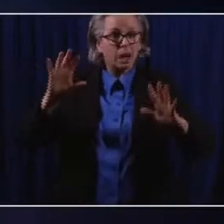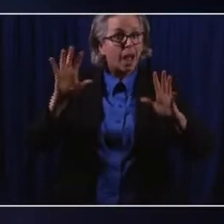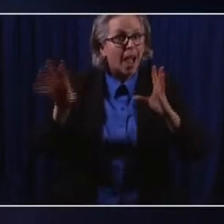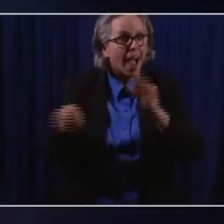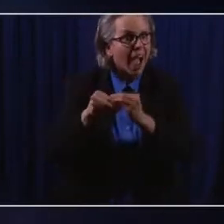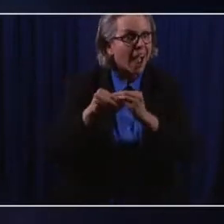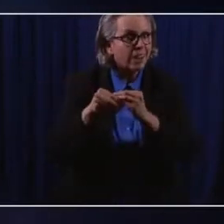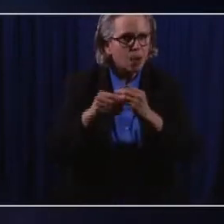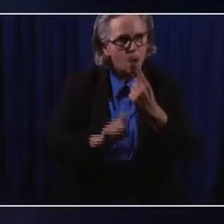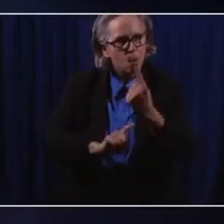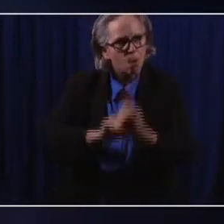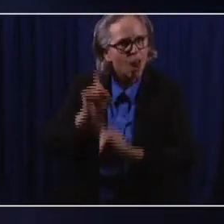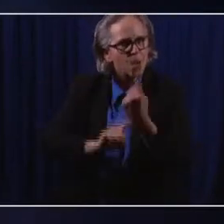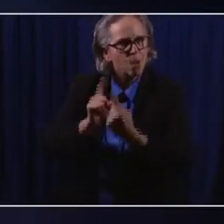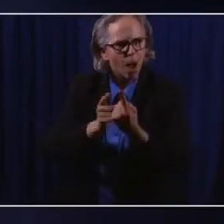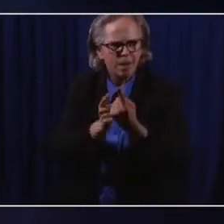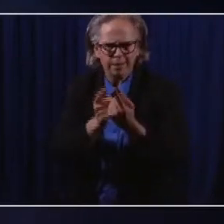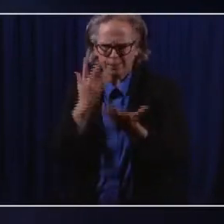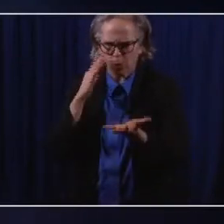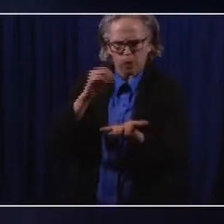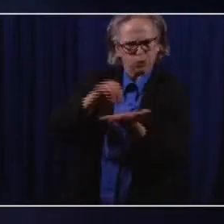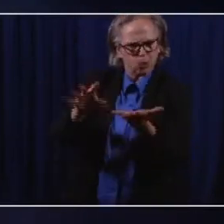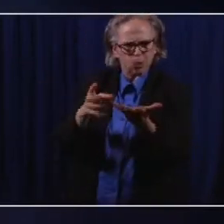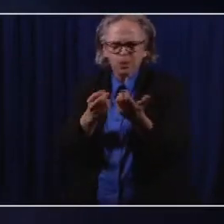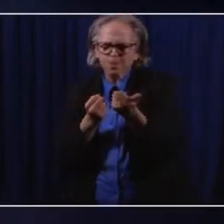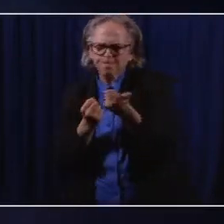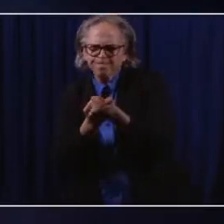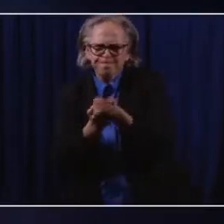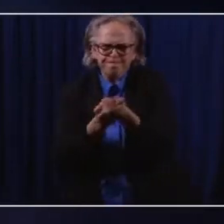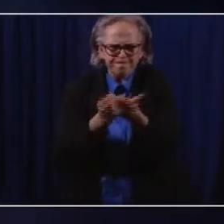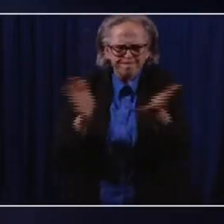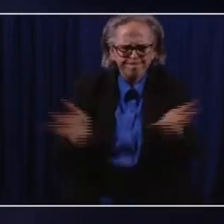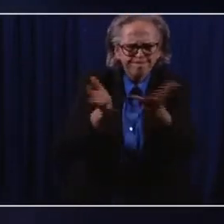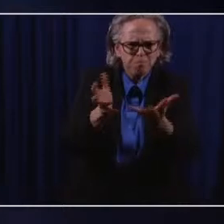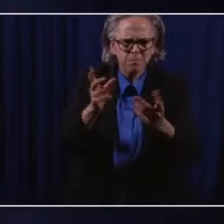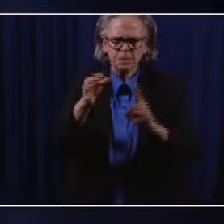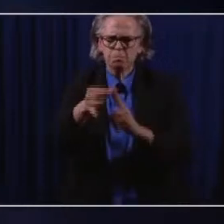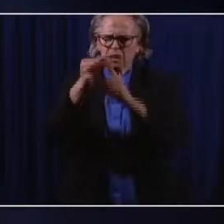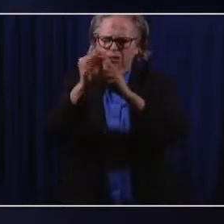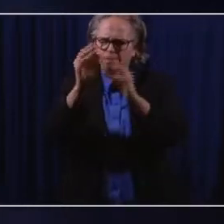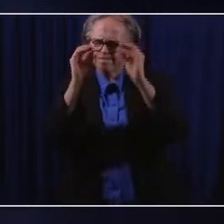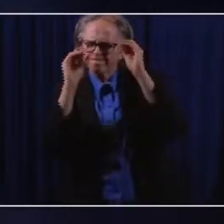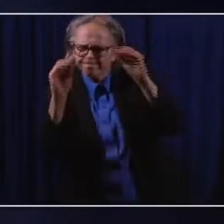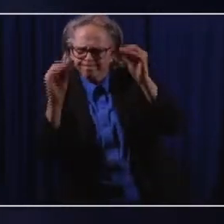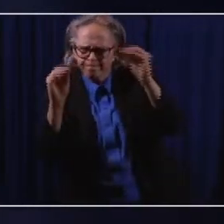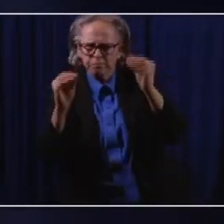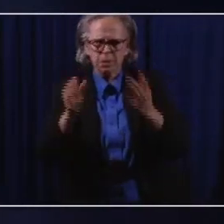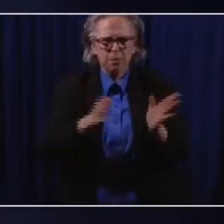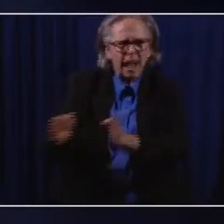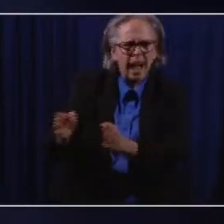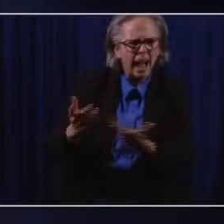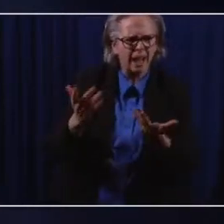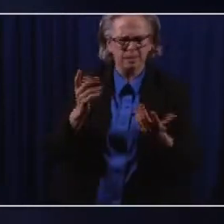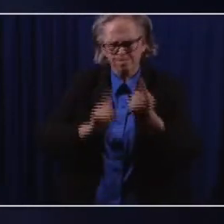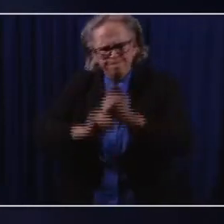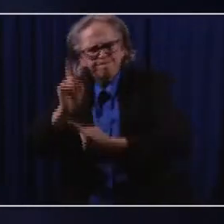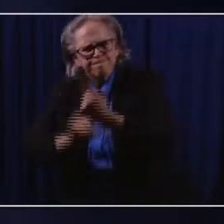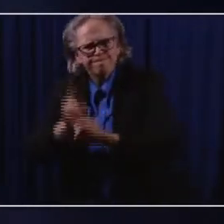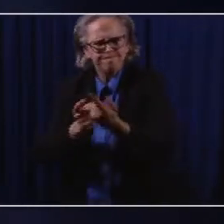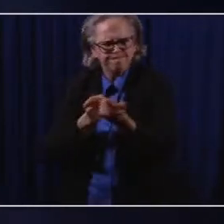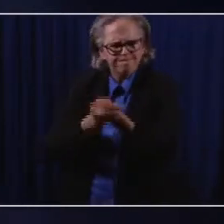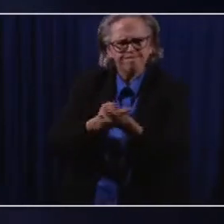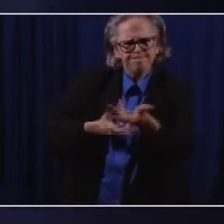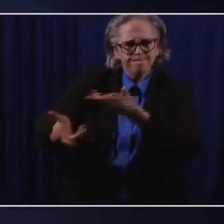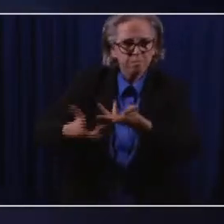them through their special education plans and provide that really valuable time. But it is quite different. We've had